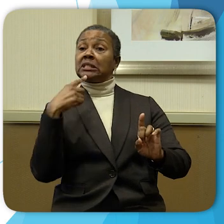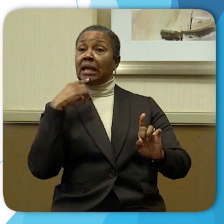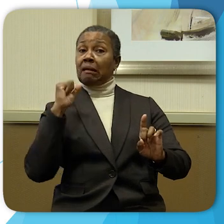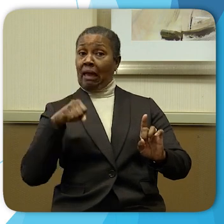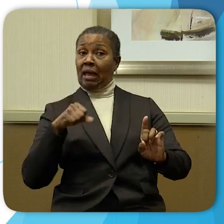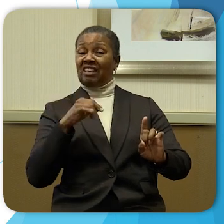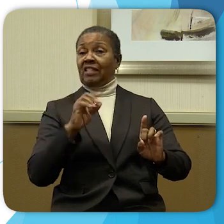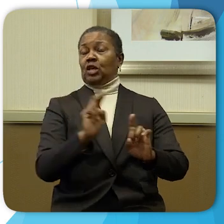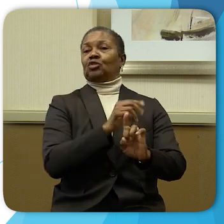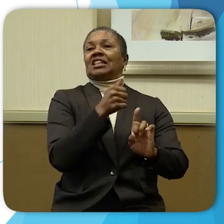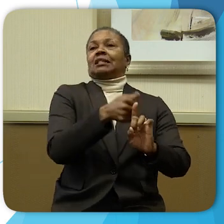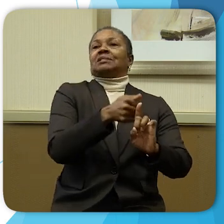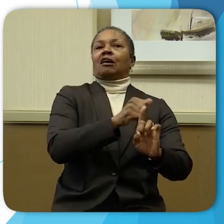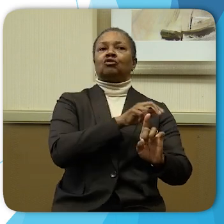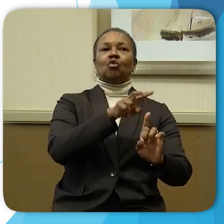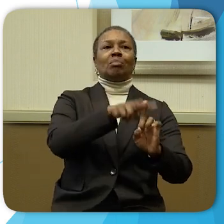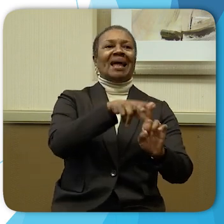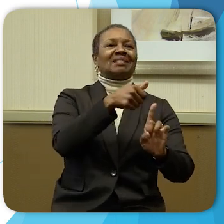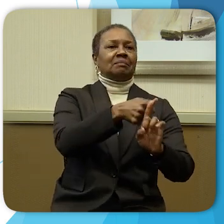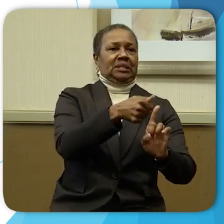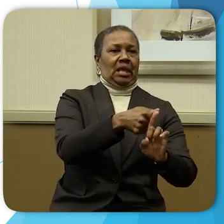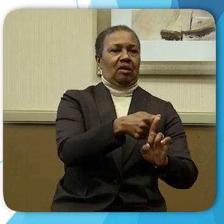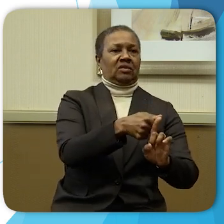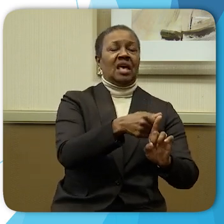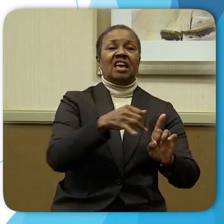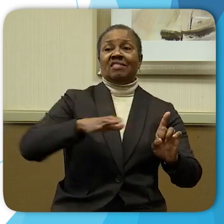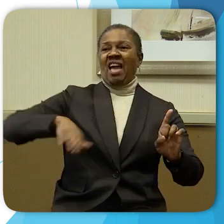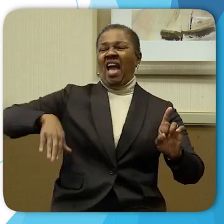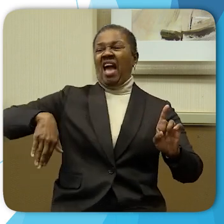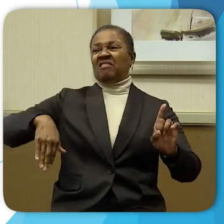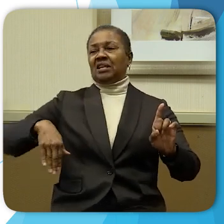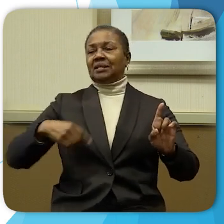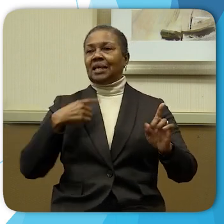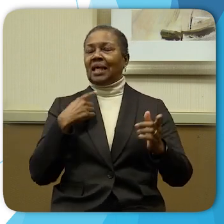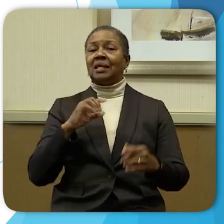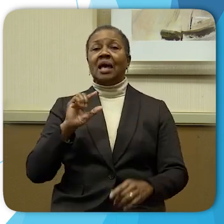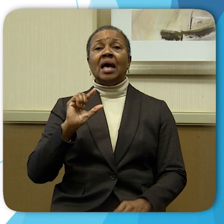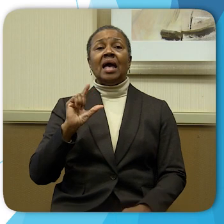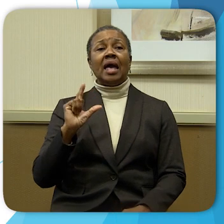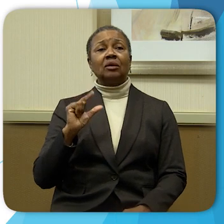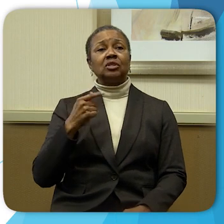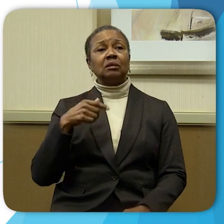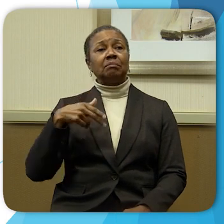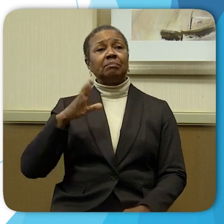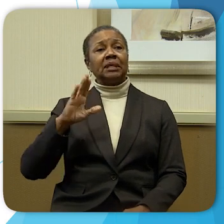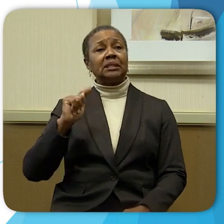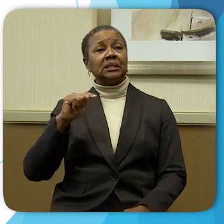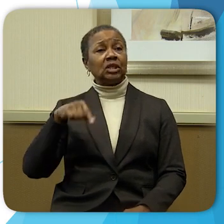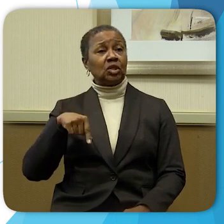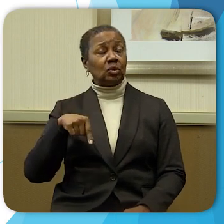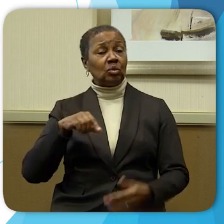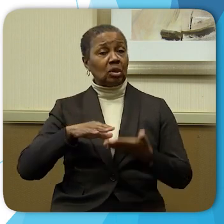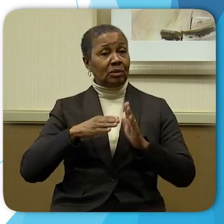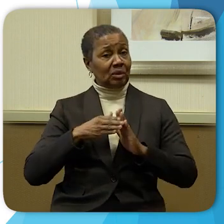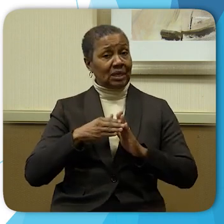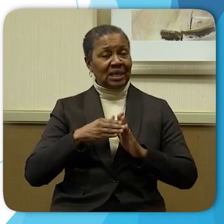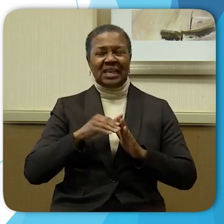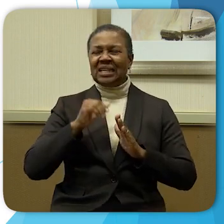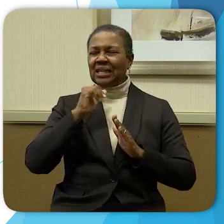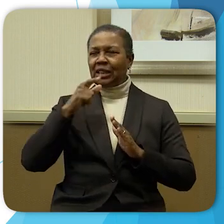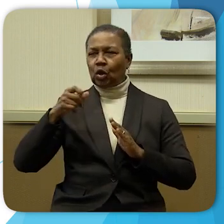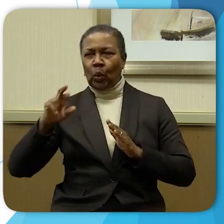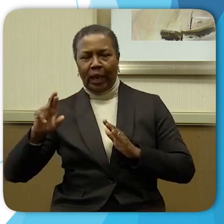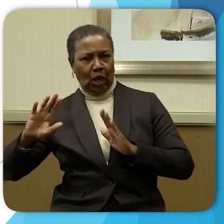them. But if they haven't, I typically will say, like, the LGBTQ community versus the queer community or something like